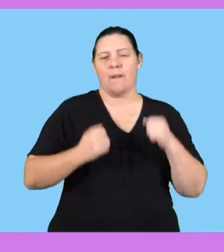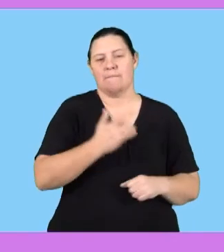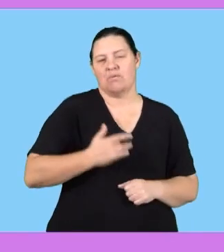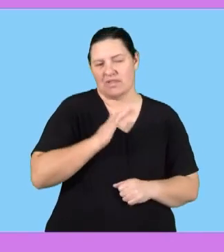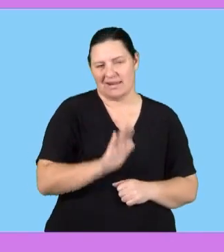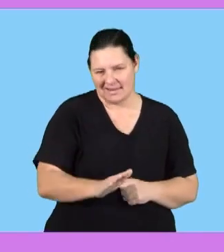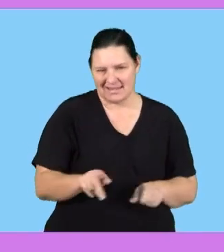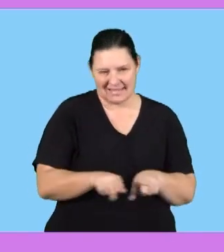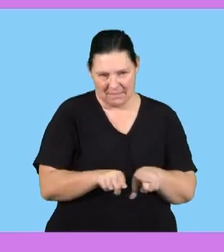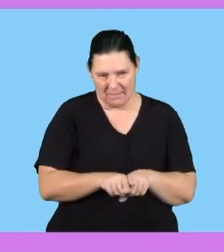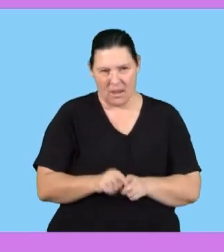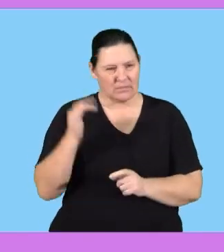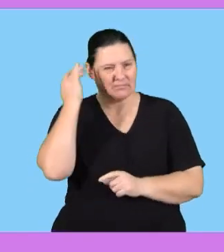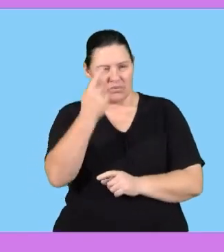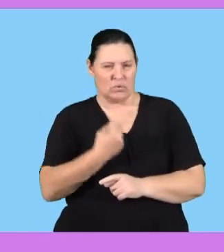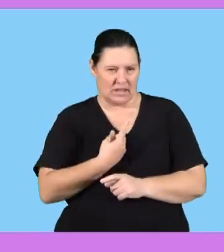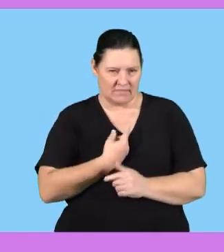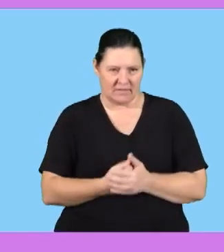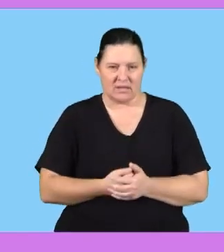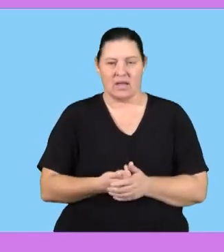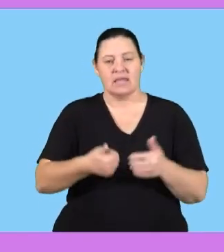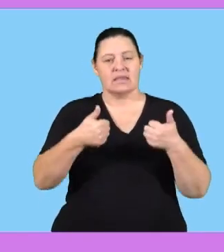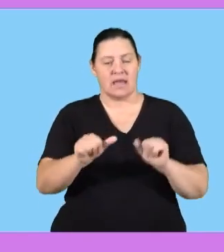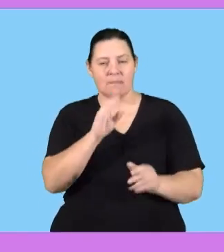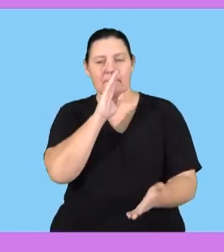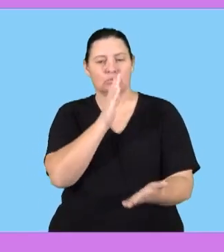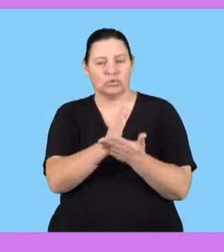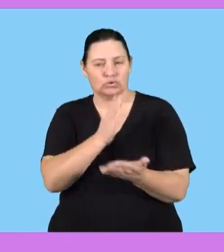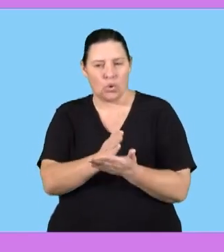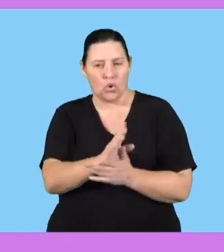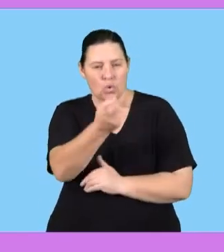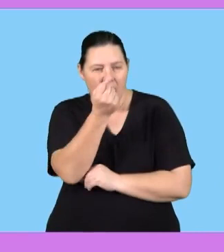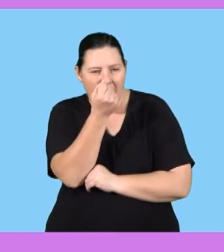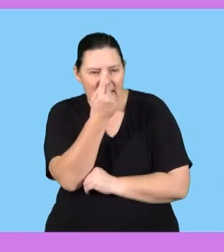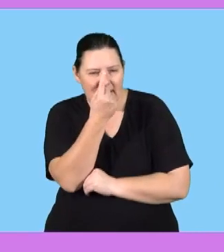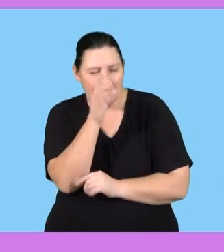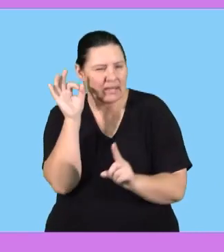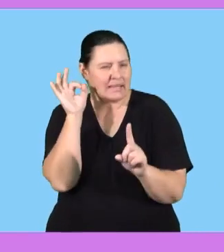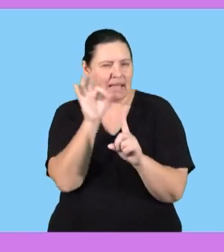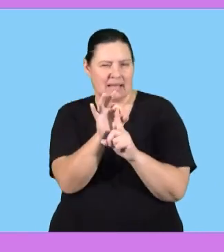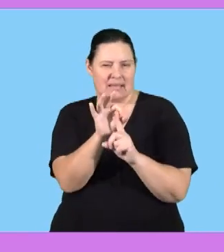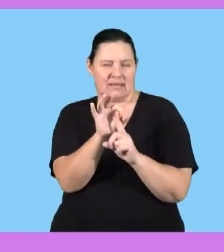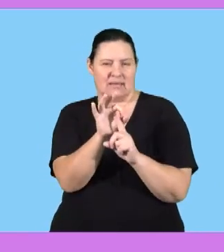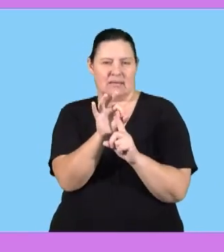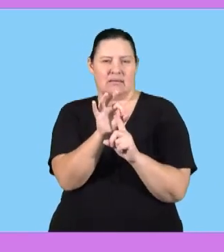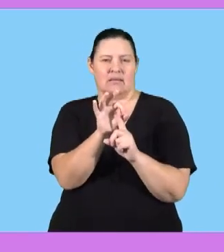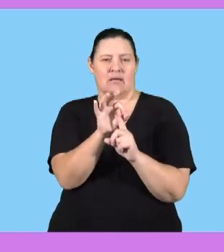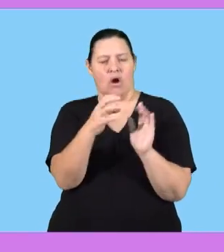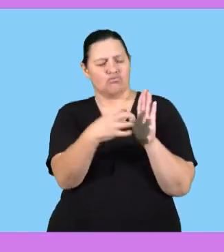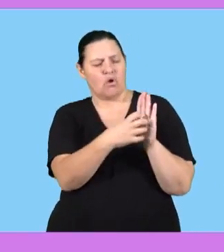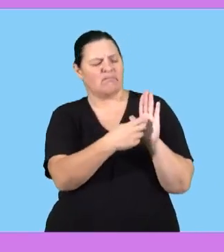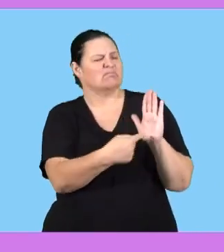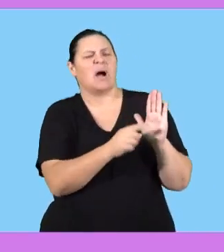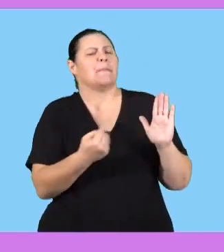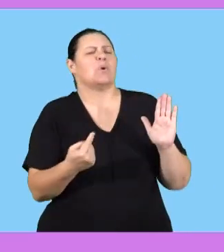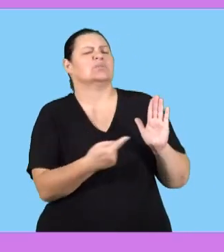Francisco Marathon. Okay, so please familiarize yourself. Then make sure that you understand exactly what